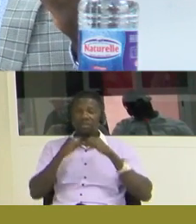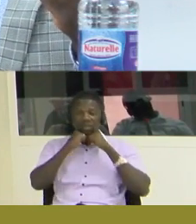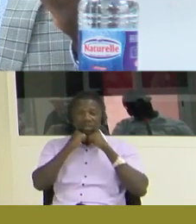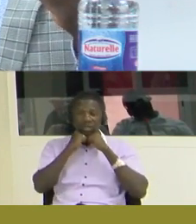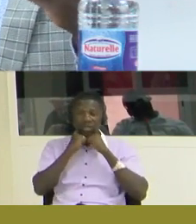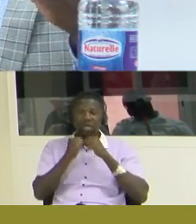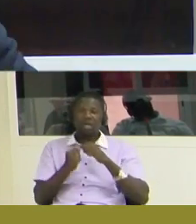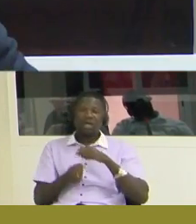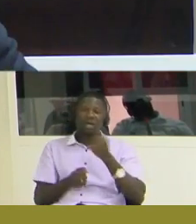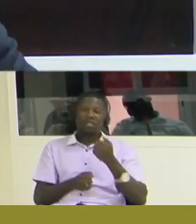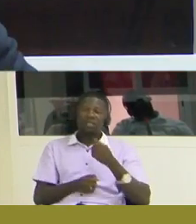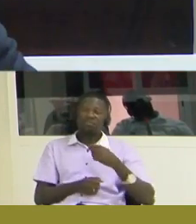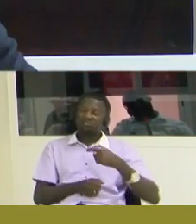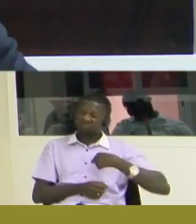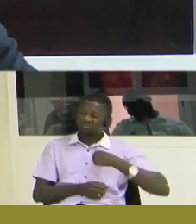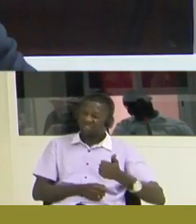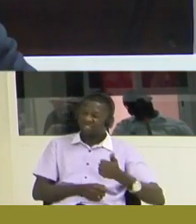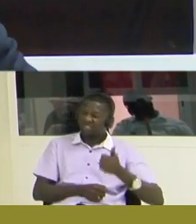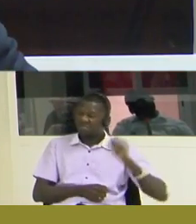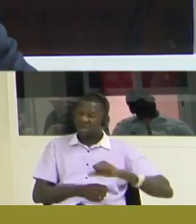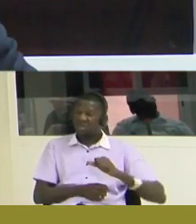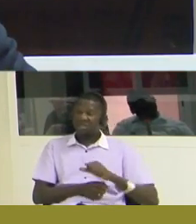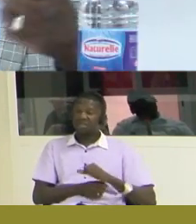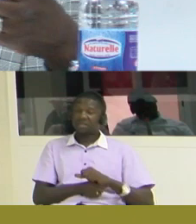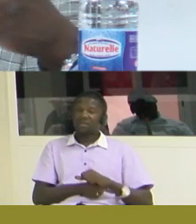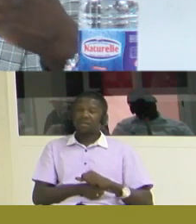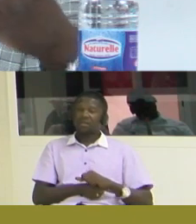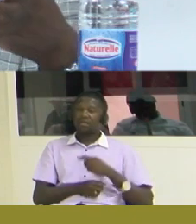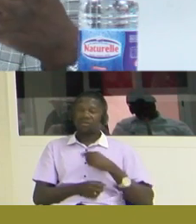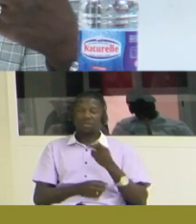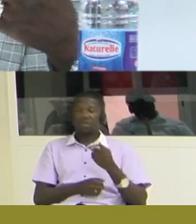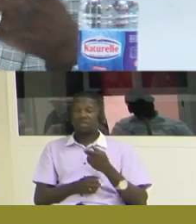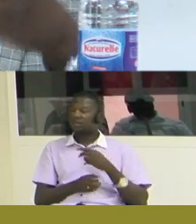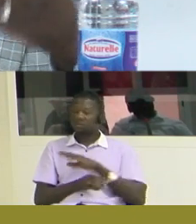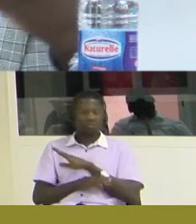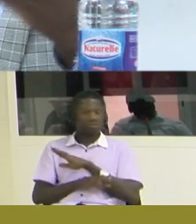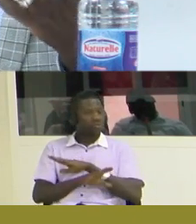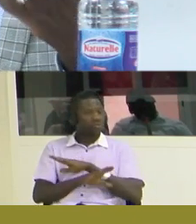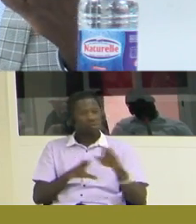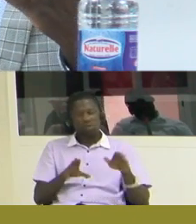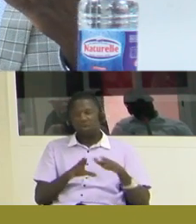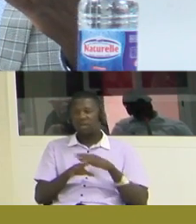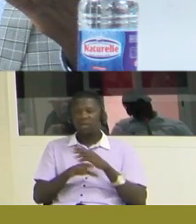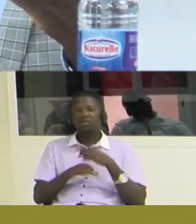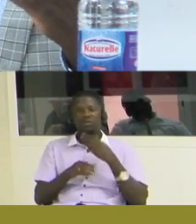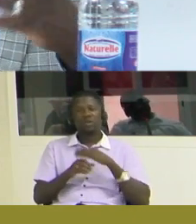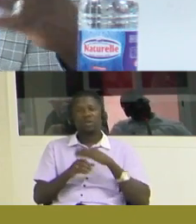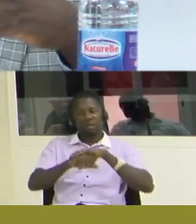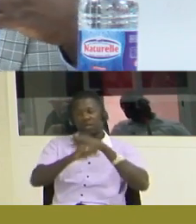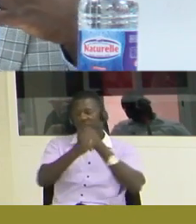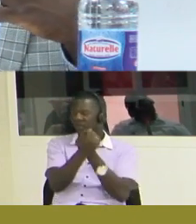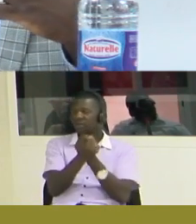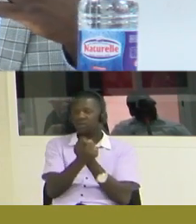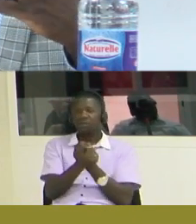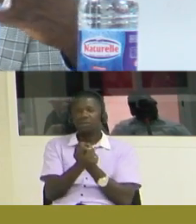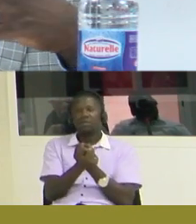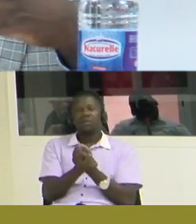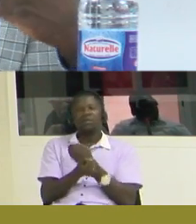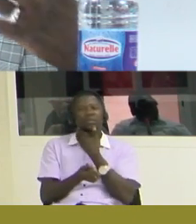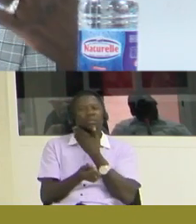is not just a basis to have him arrested simply because you have been